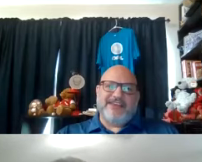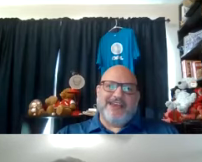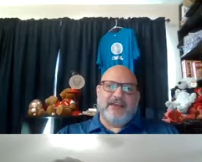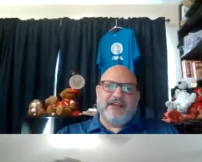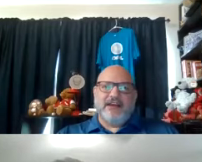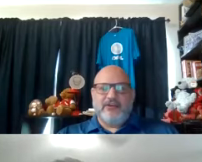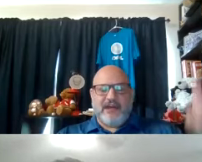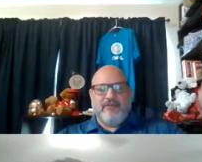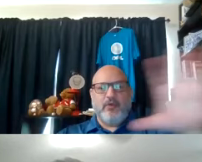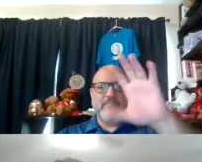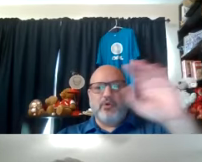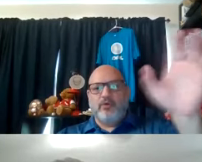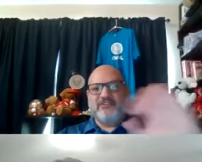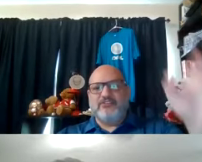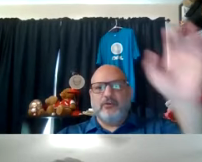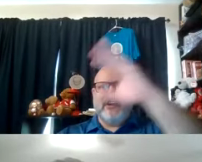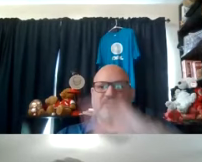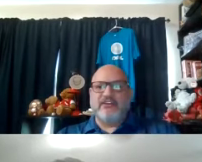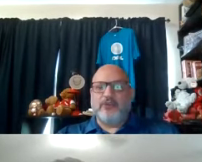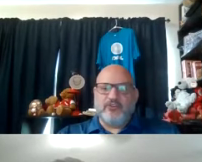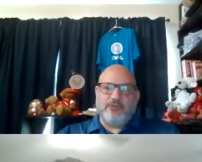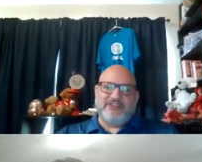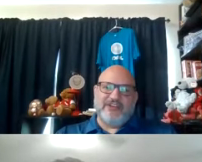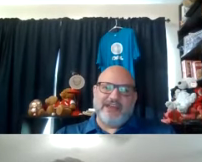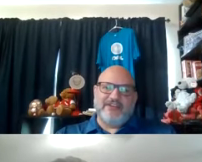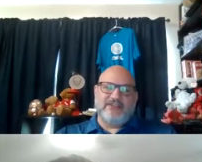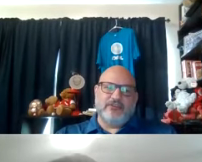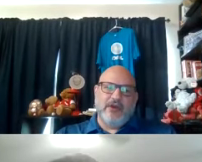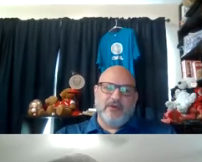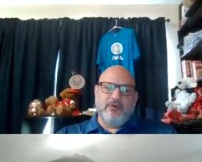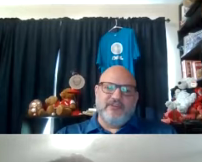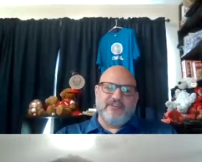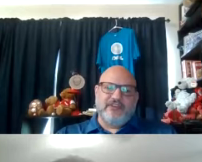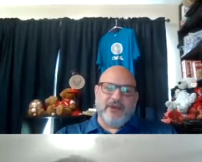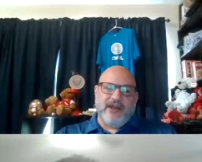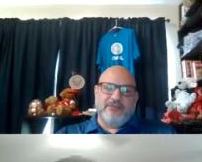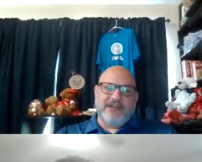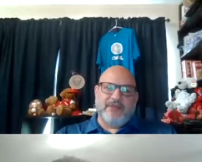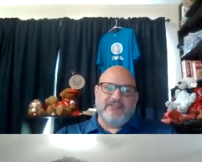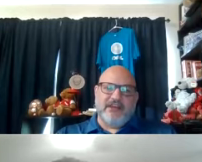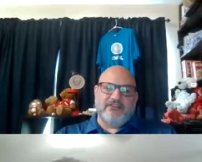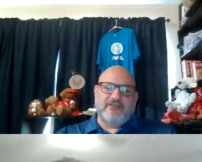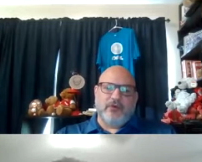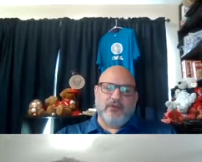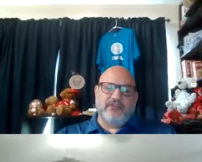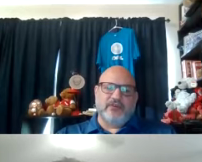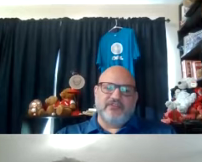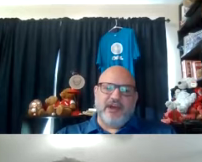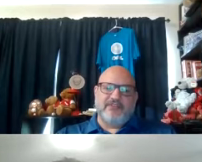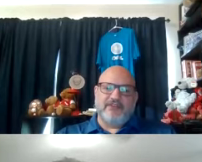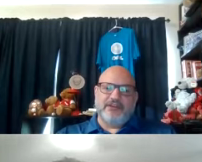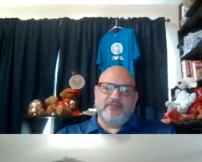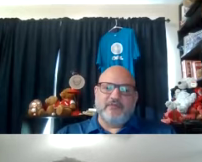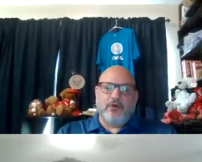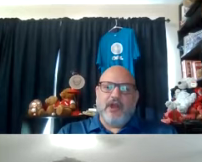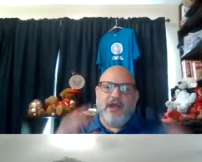as I can. Again, I don't have the whiteboard where it's easy to erase things, but I'll do the best I can to move these things around and make it make sense. For this first time,